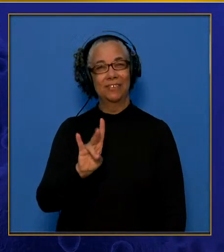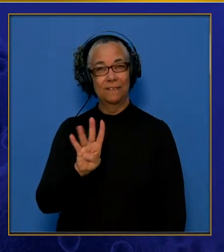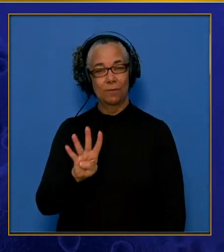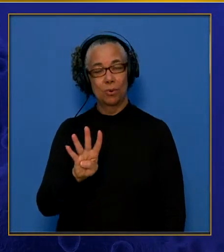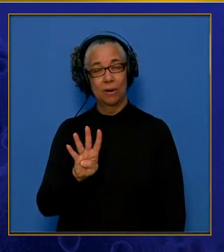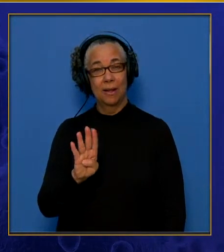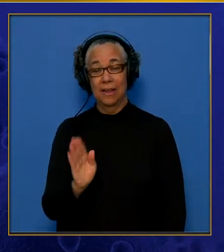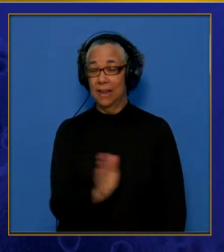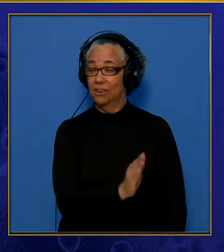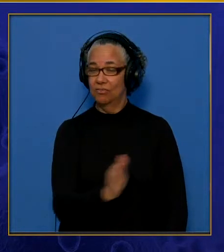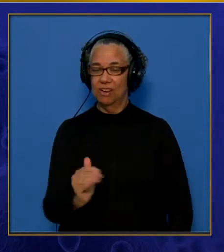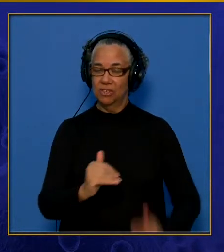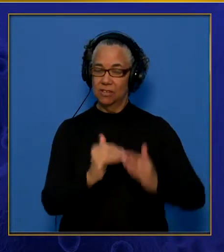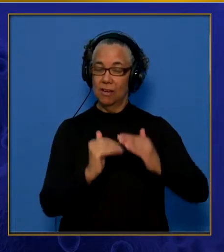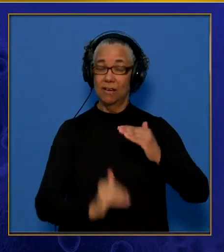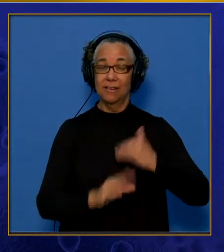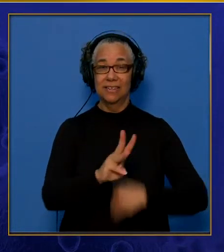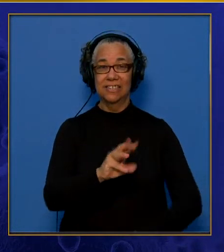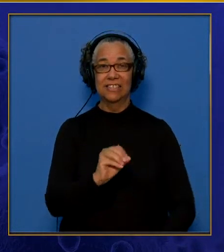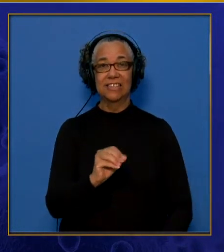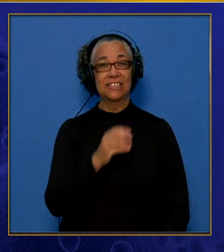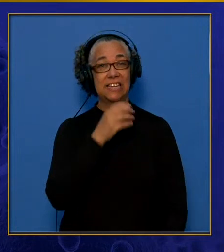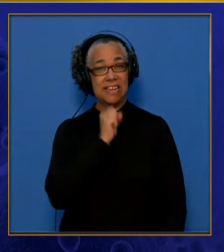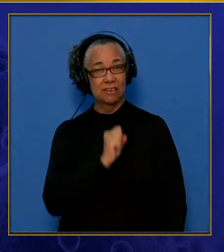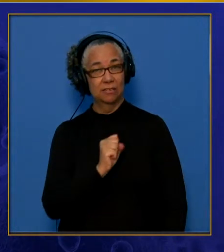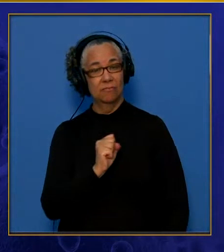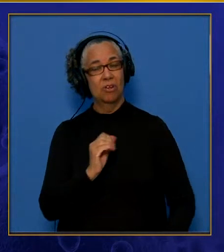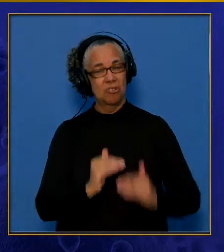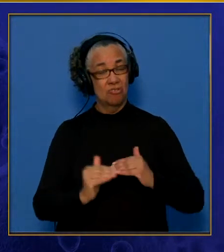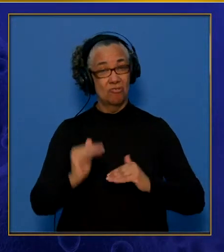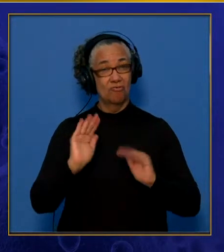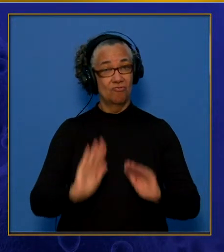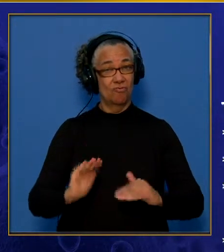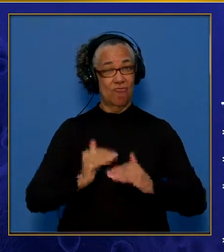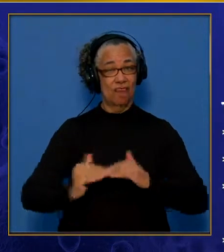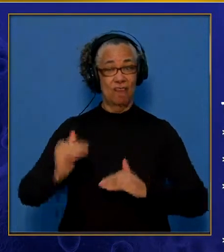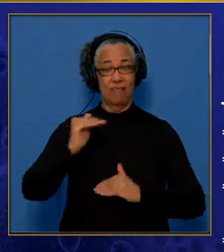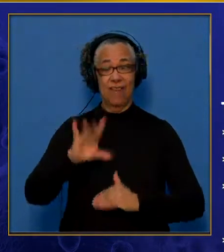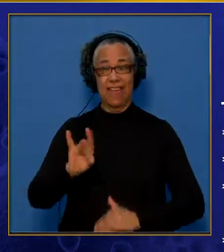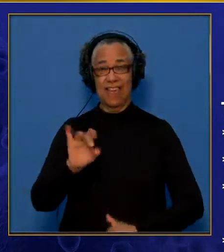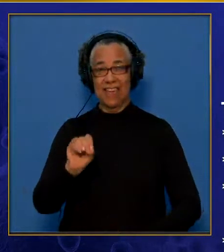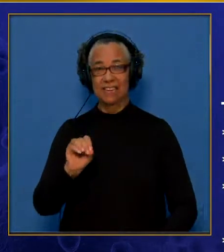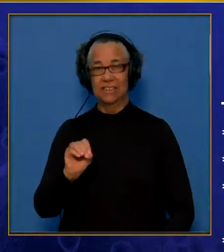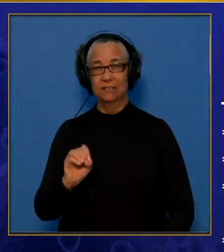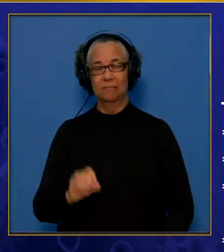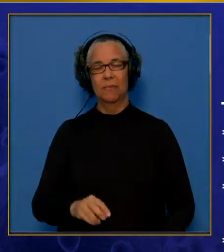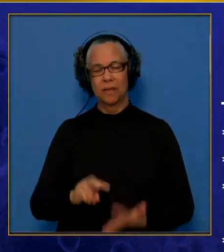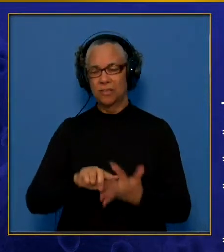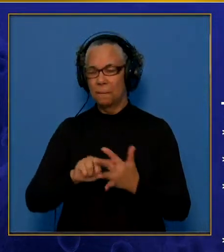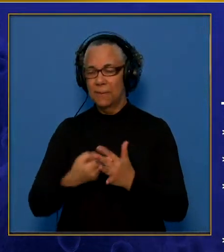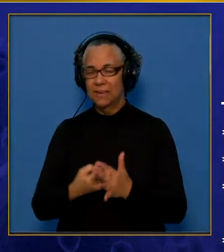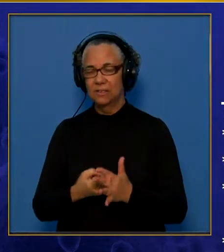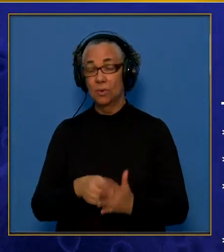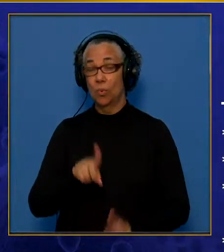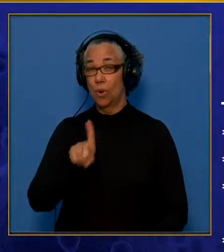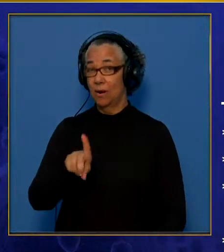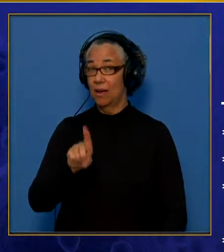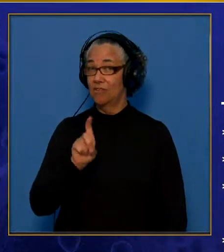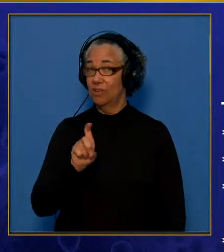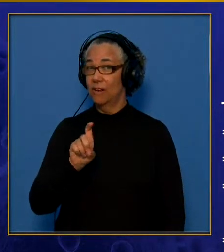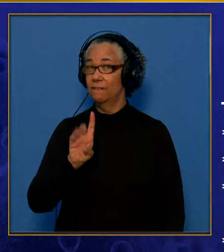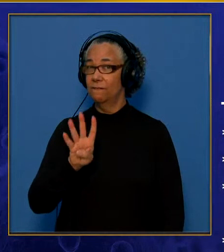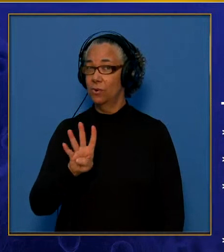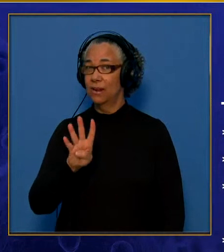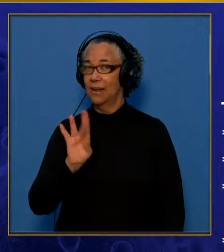less than 60 years to greater than 80 years. The source of all cases is as follows. 148 are